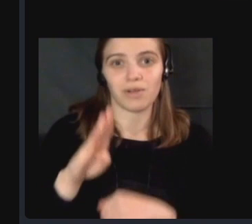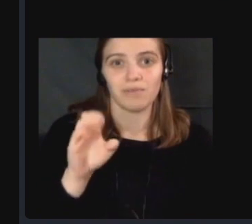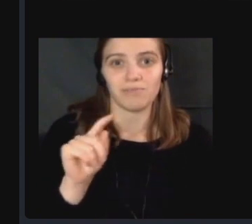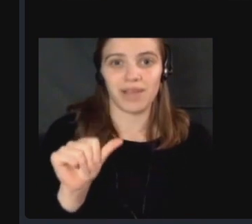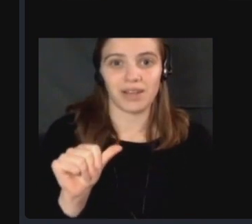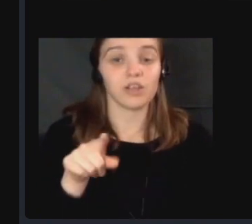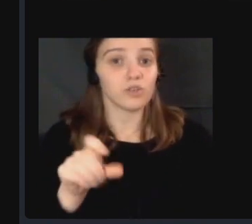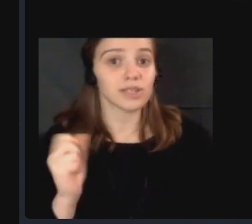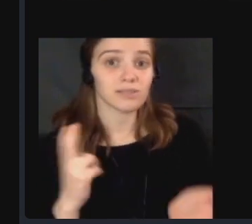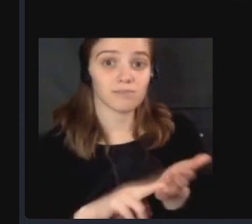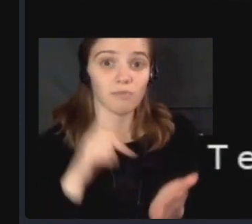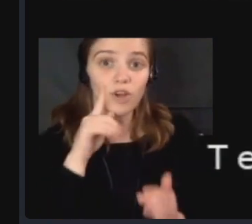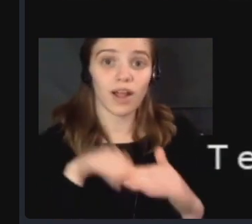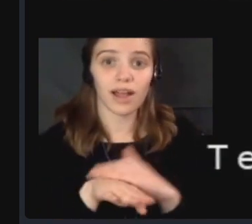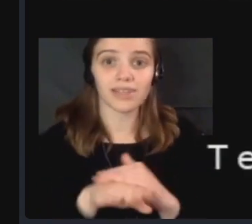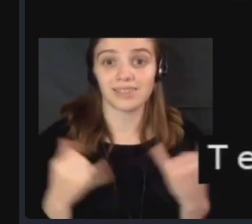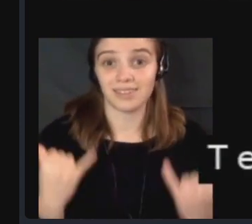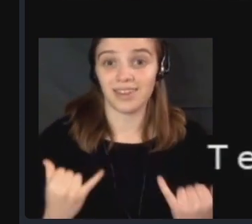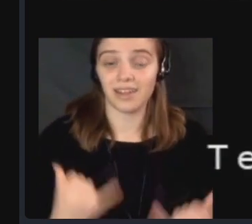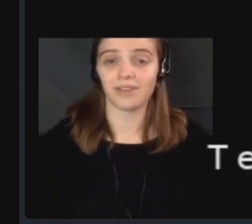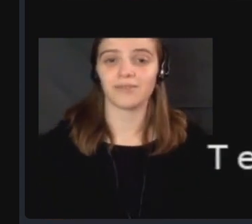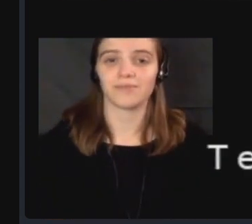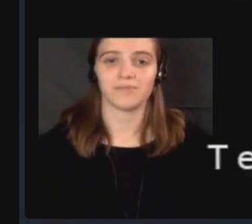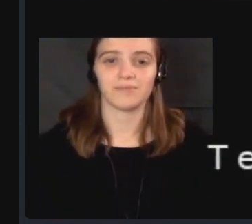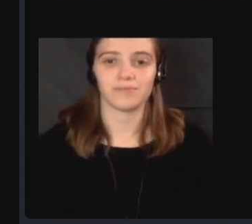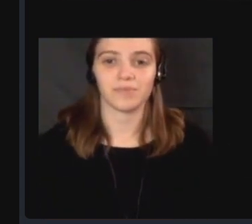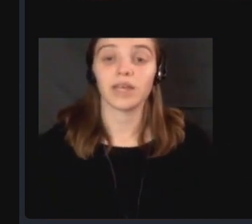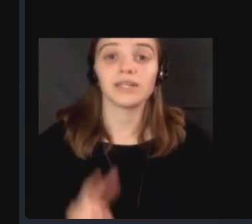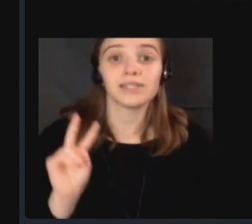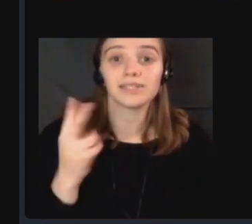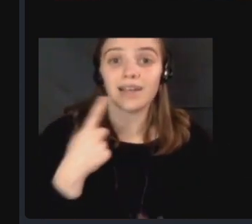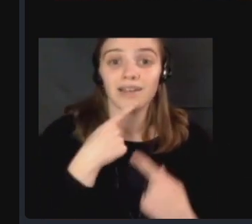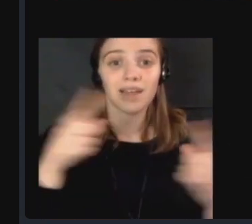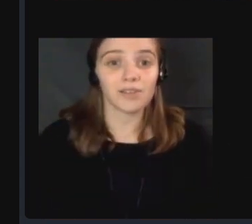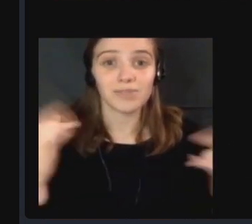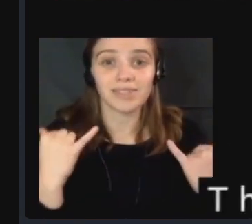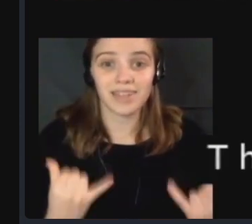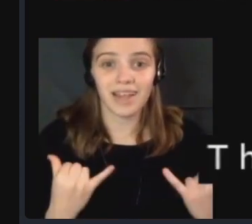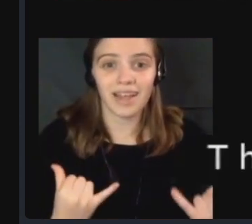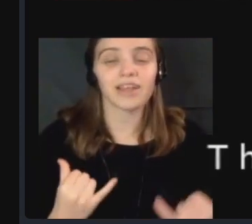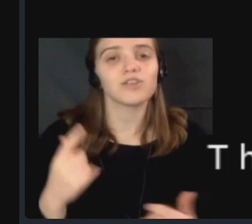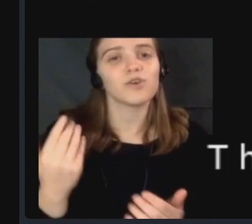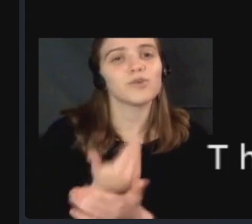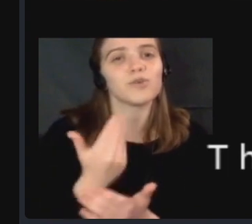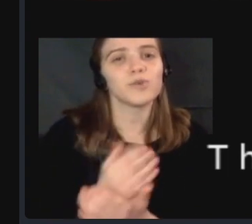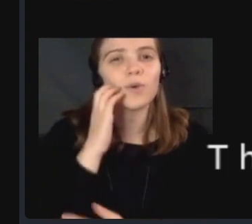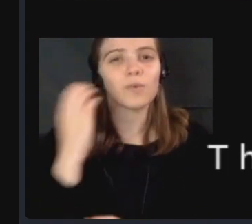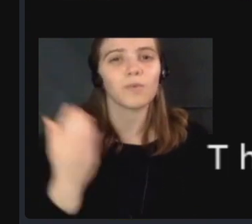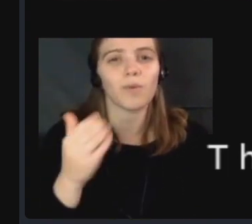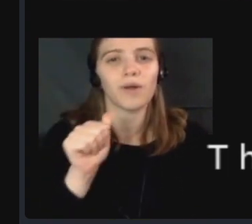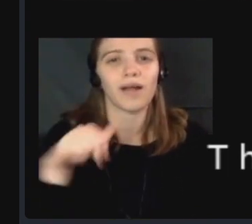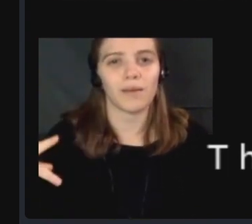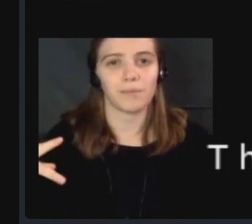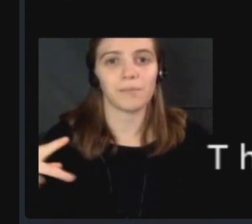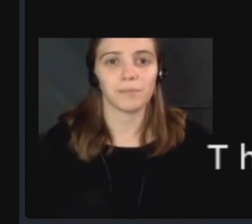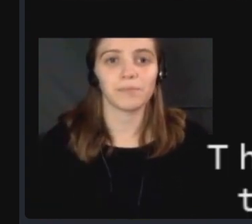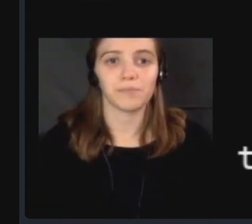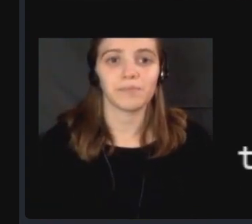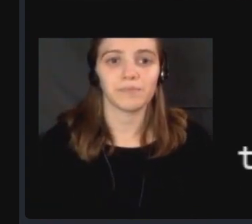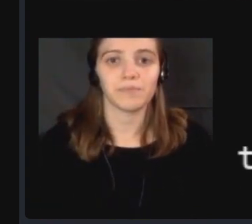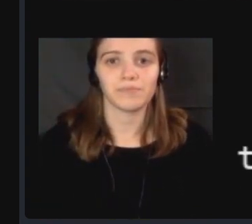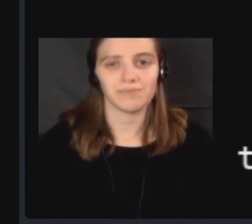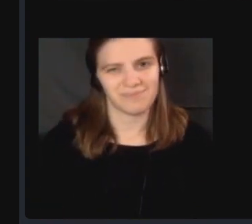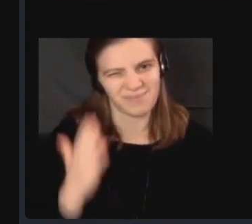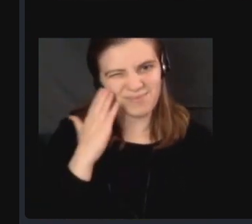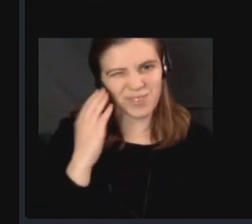today. The On en second reparlera app après pour we ceux have qui n'ont pas today compris. is the new Figma mobile application. Many of you use Figma's existing